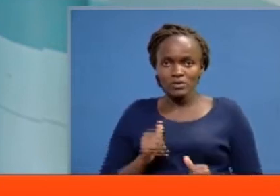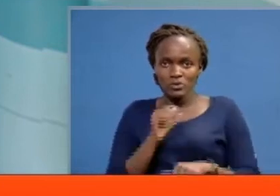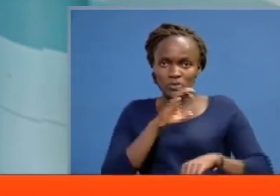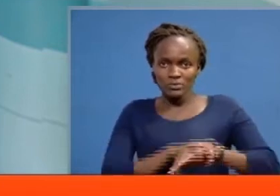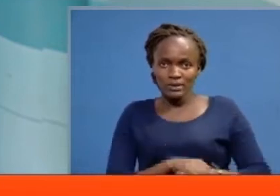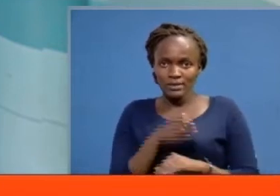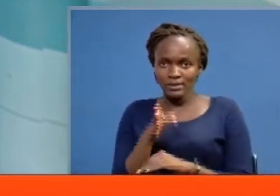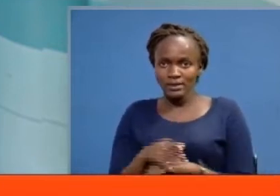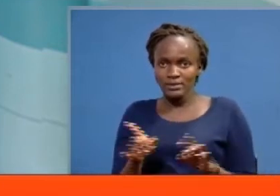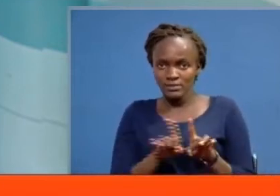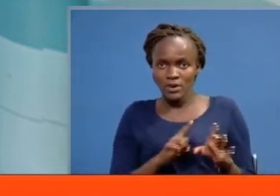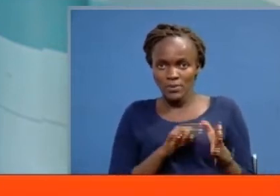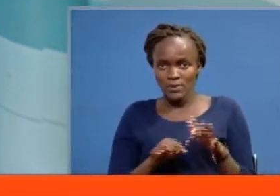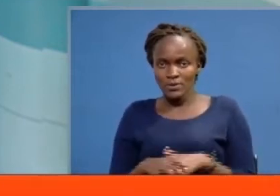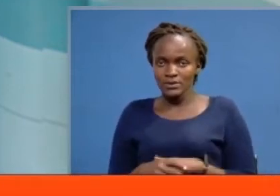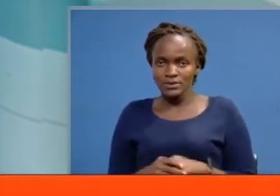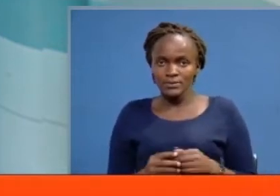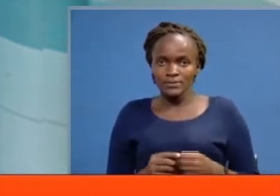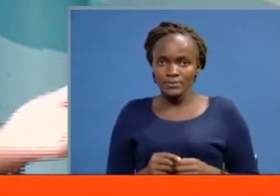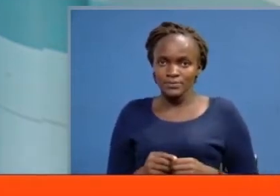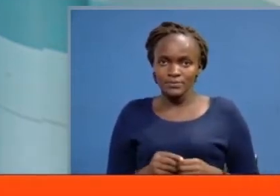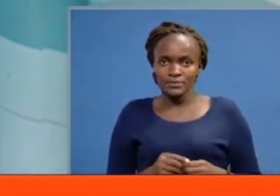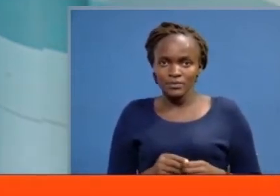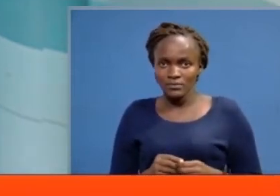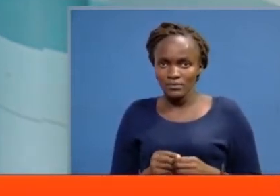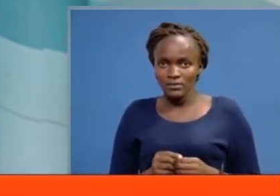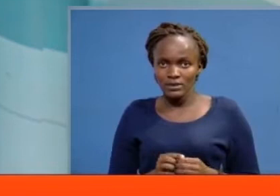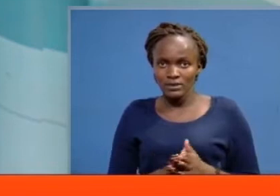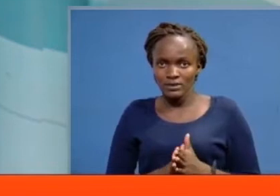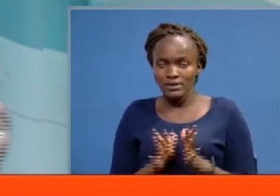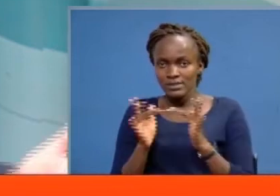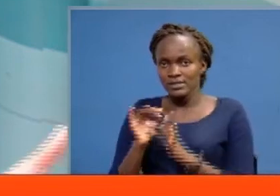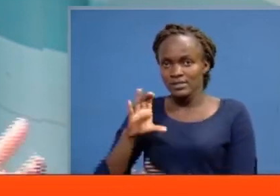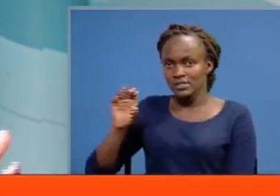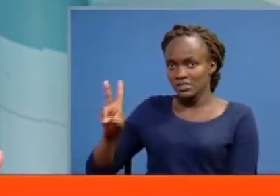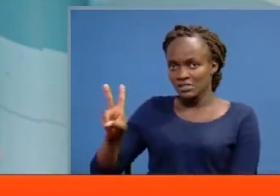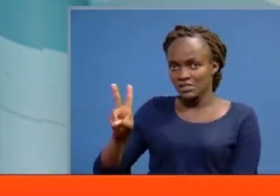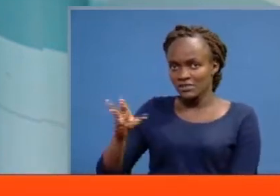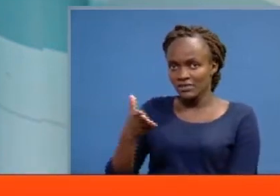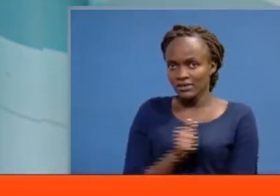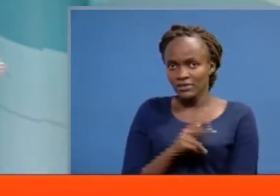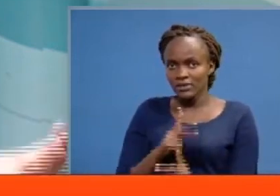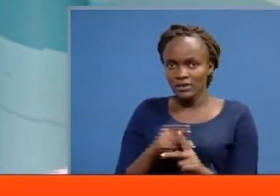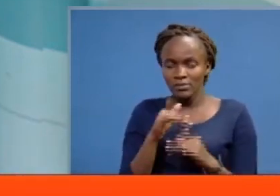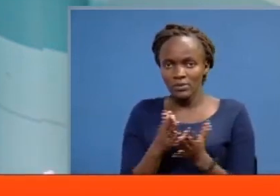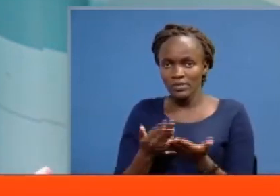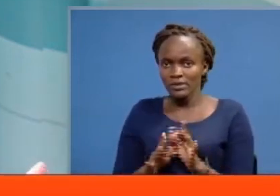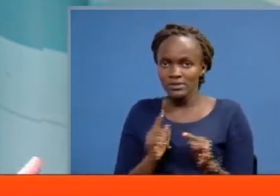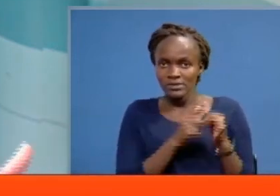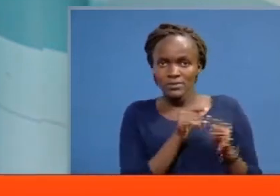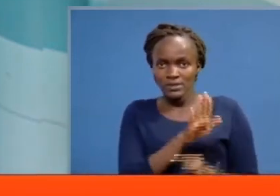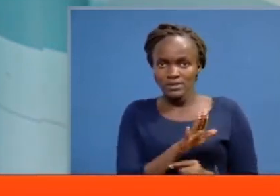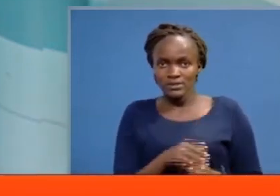And also LinkedIn is something that it's like your online CV. So you want to put your academics, you want to put your